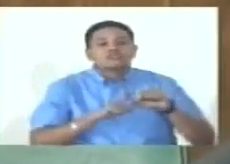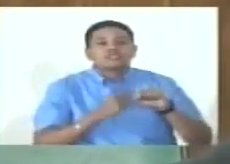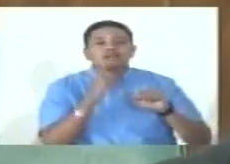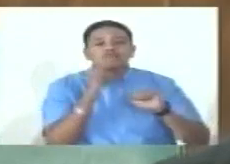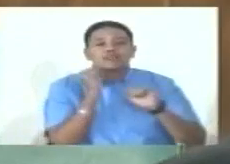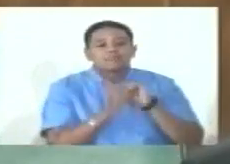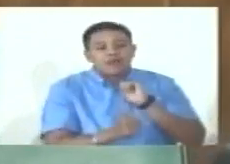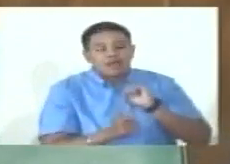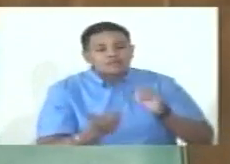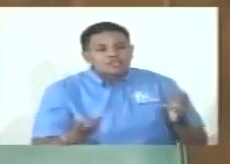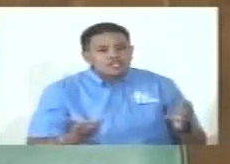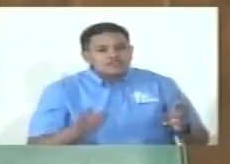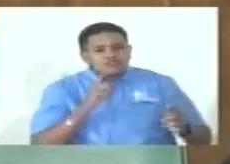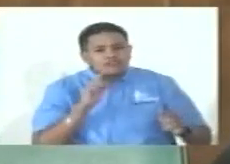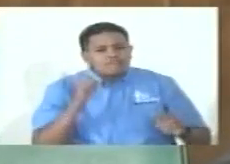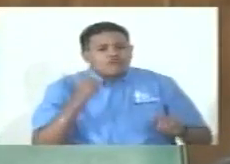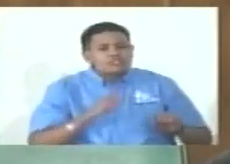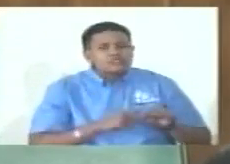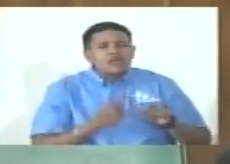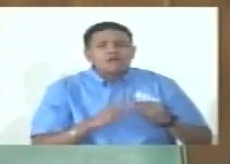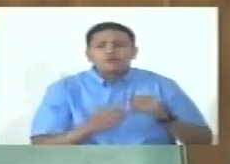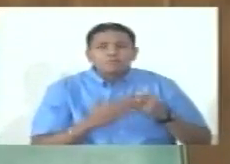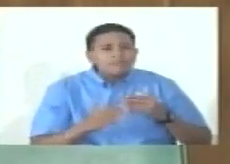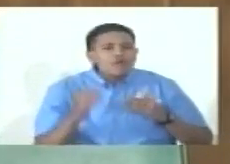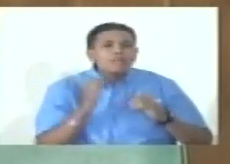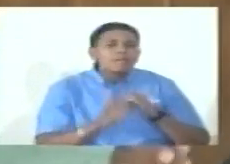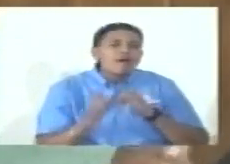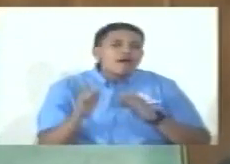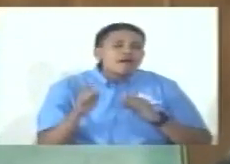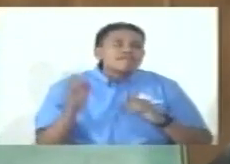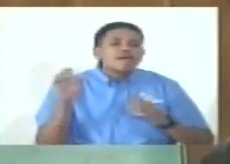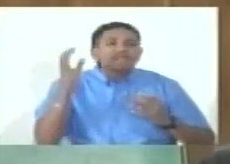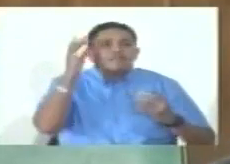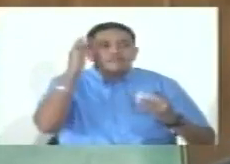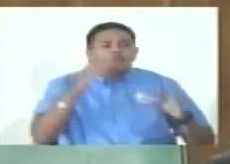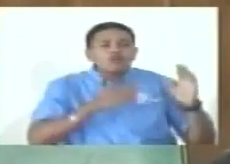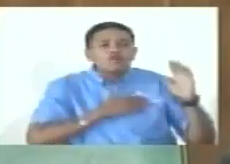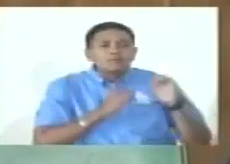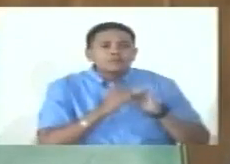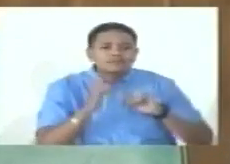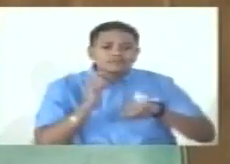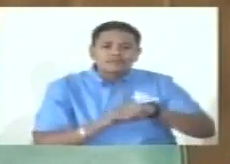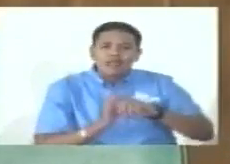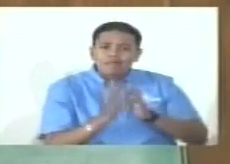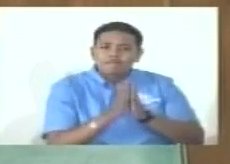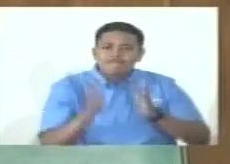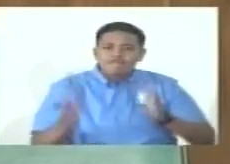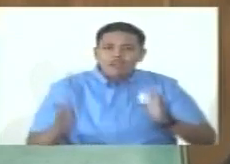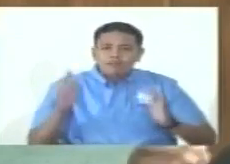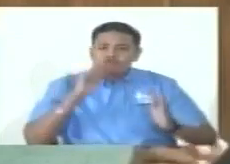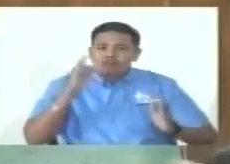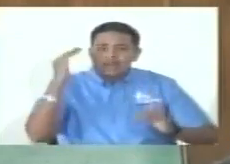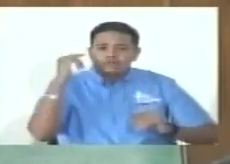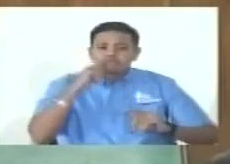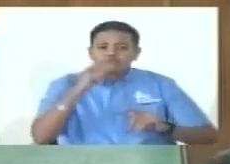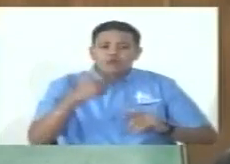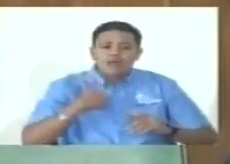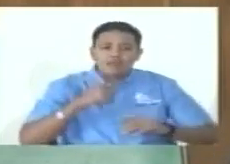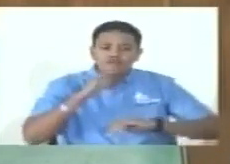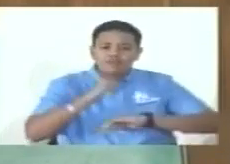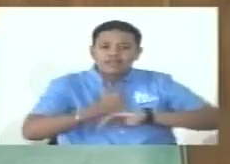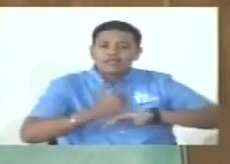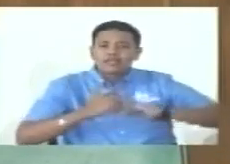it. But we have to go beyond passing it. We have to commit to a time frame to having it